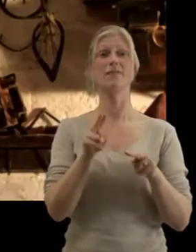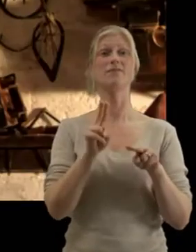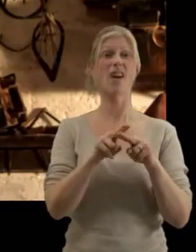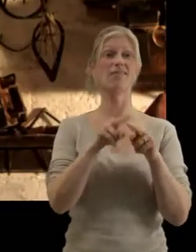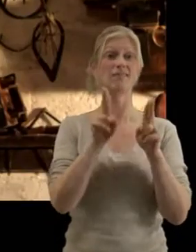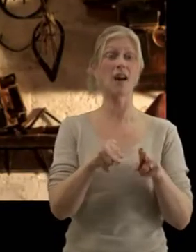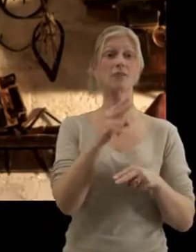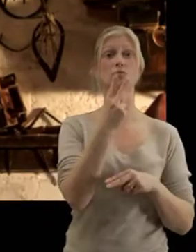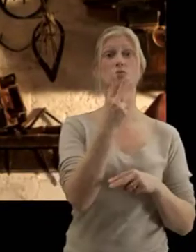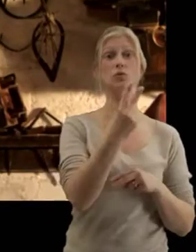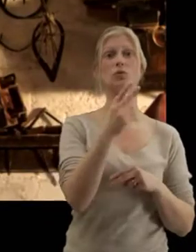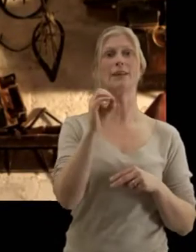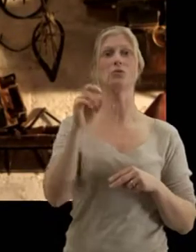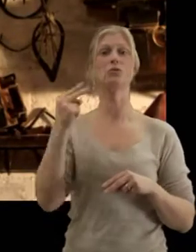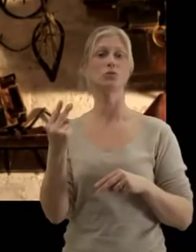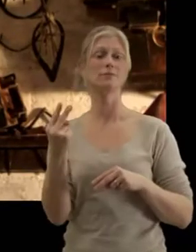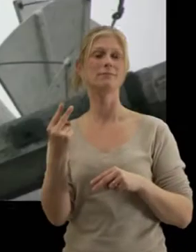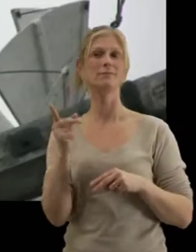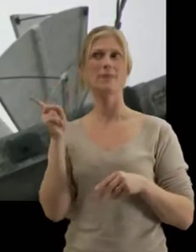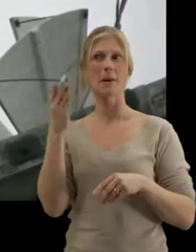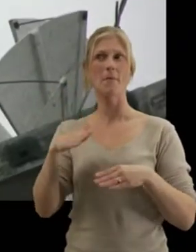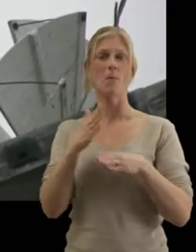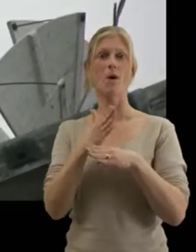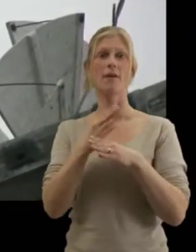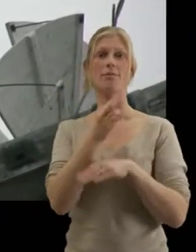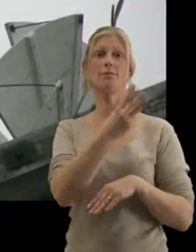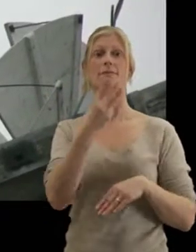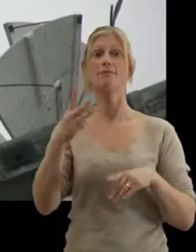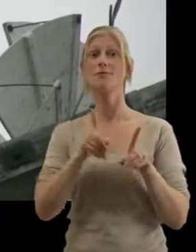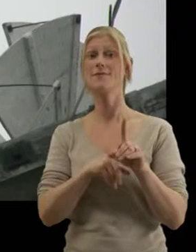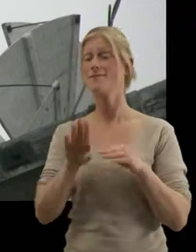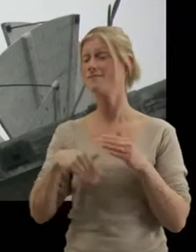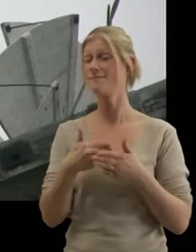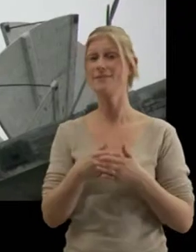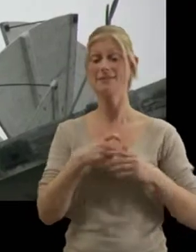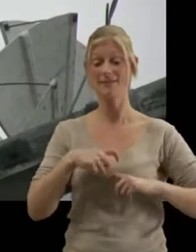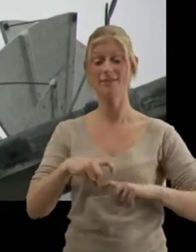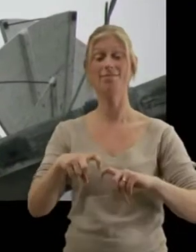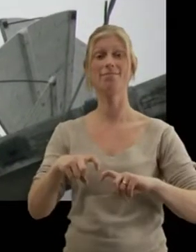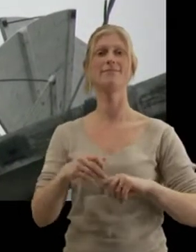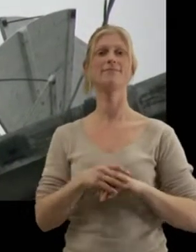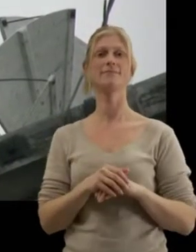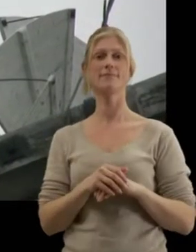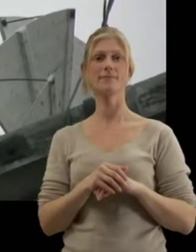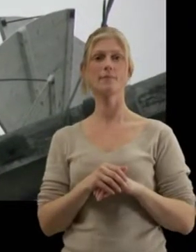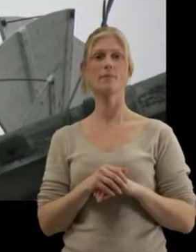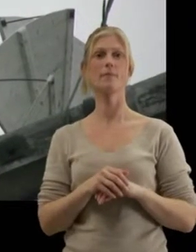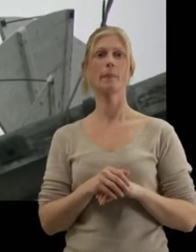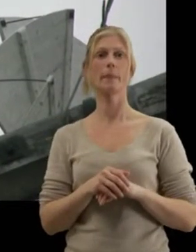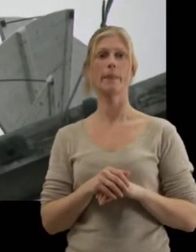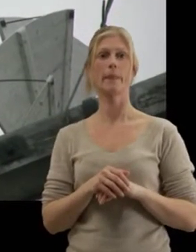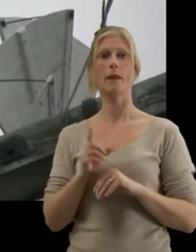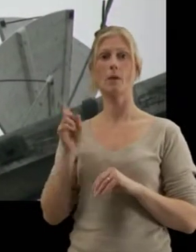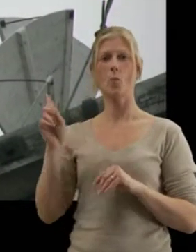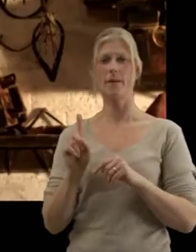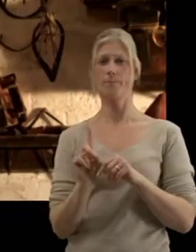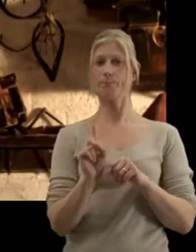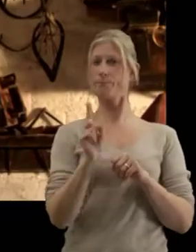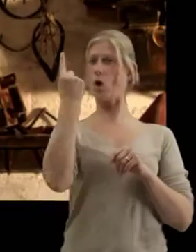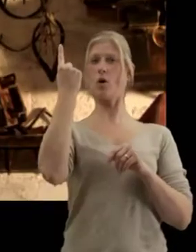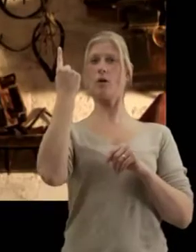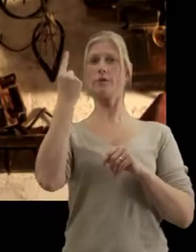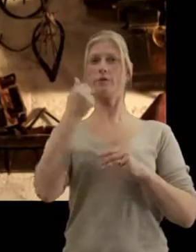So I've been doing it 33 years now and still carrying on. Well, when I first came to